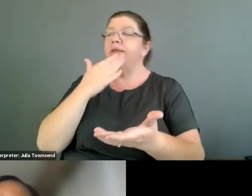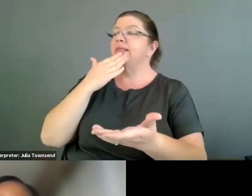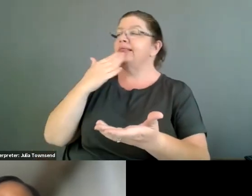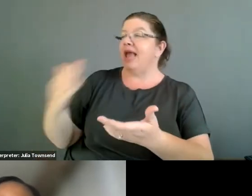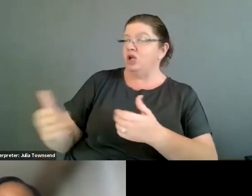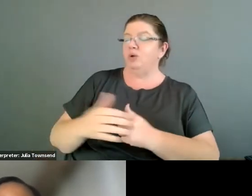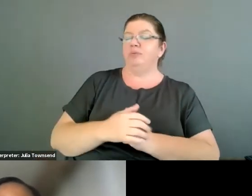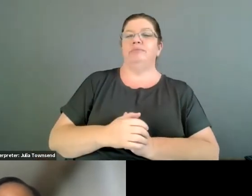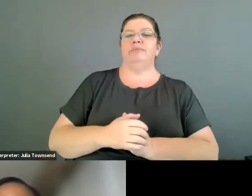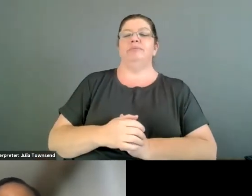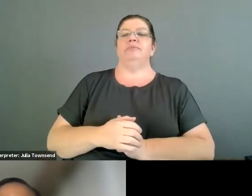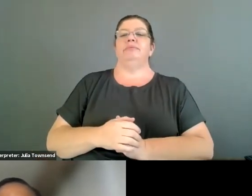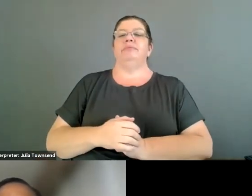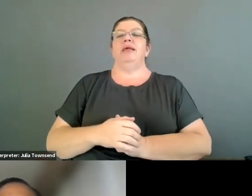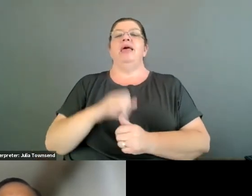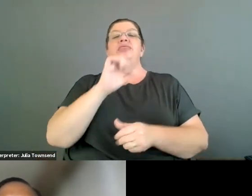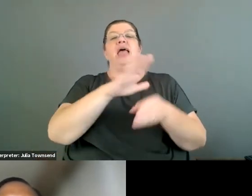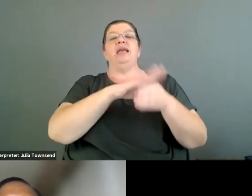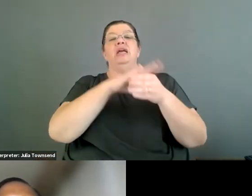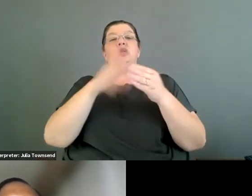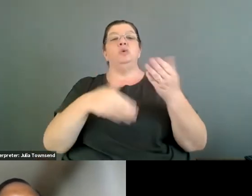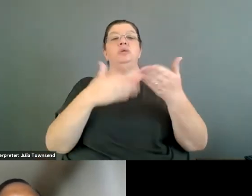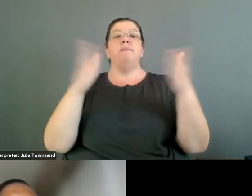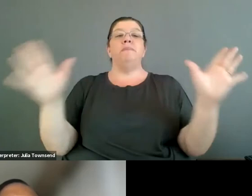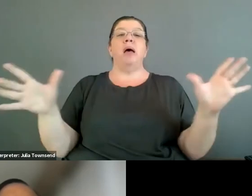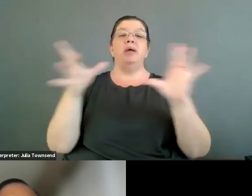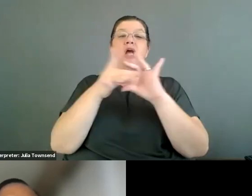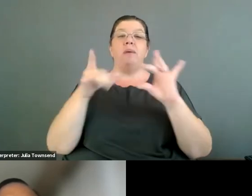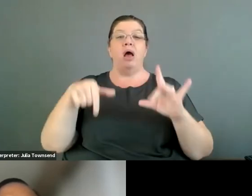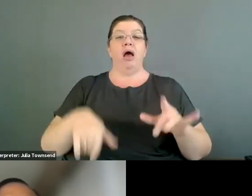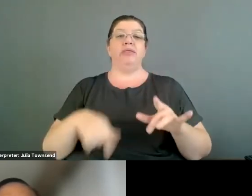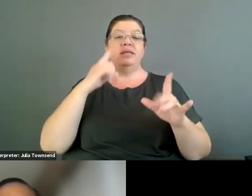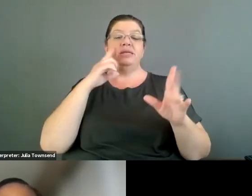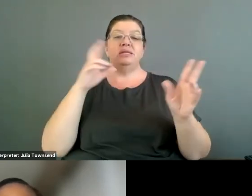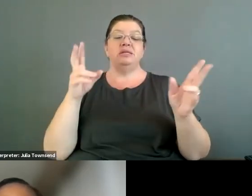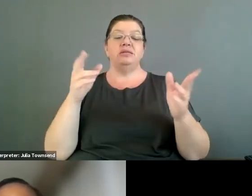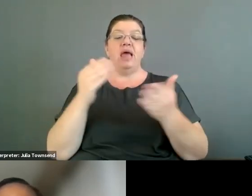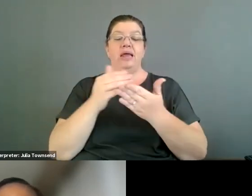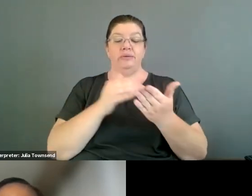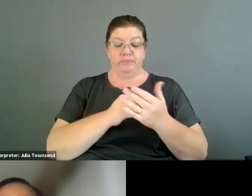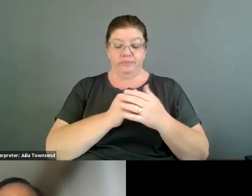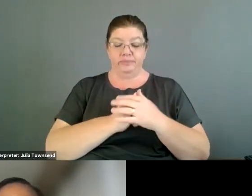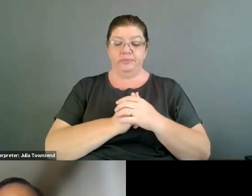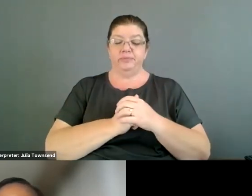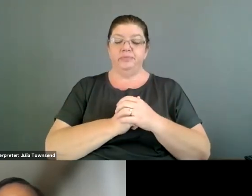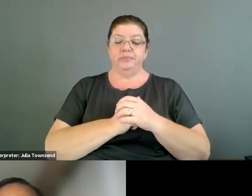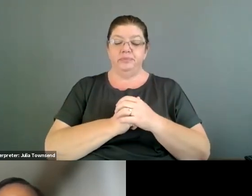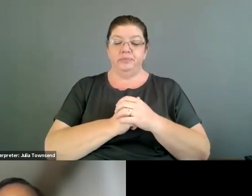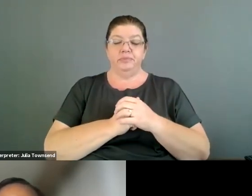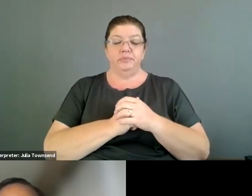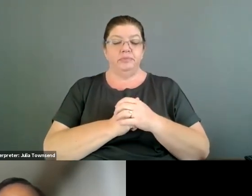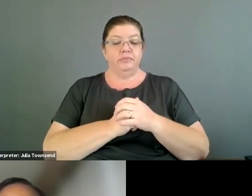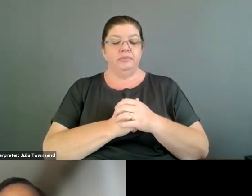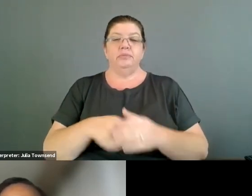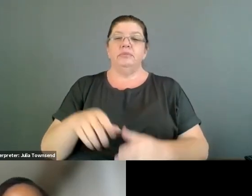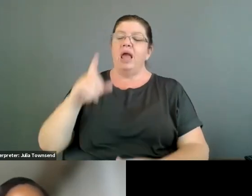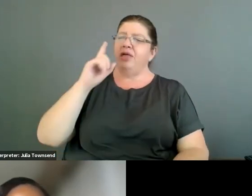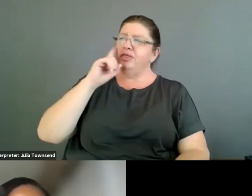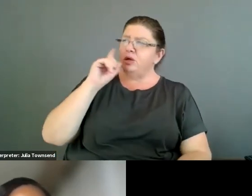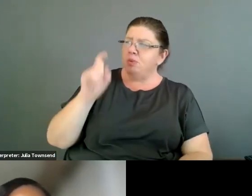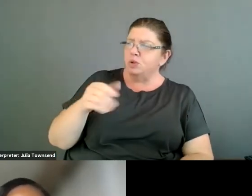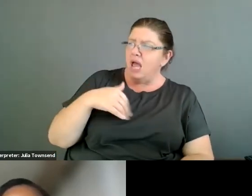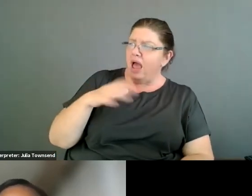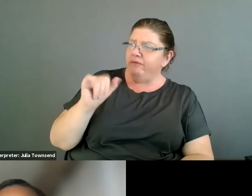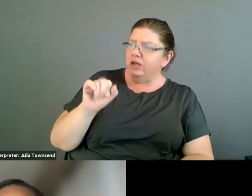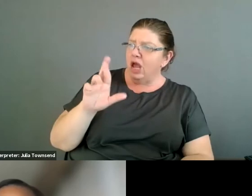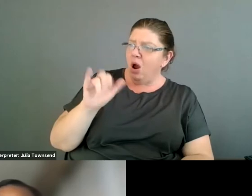President Ford, that concludes public comment on this item. Mr. Hill, I think we were going to have Carolina Bate. Did she